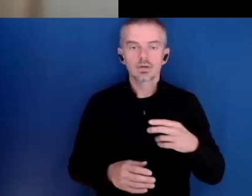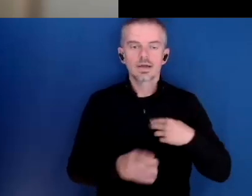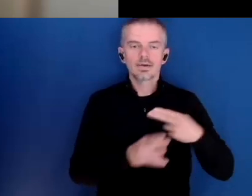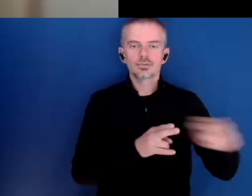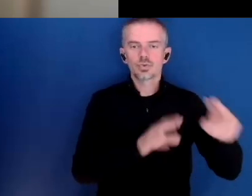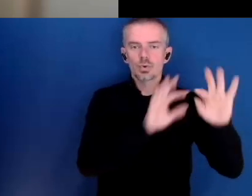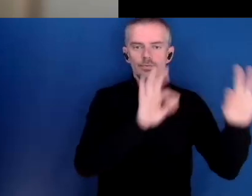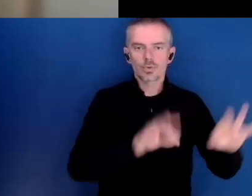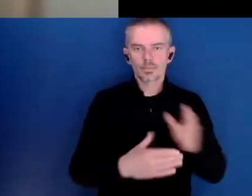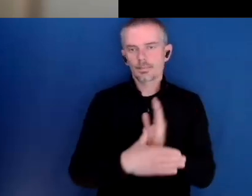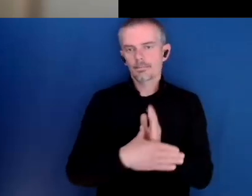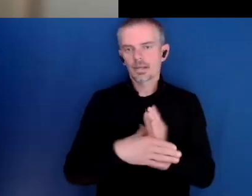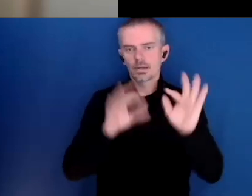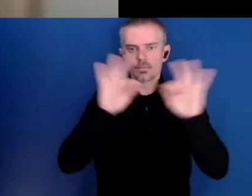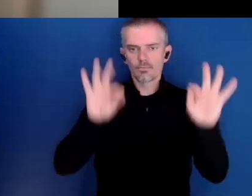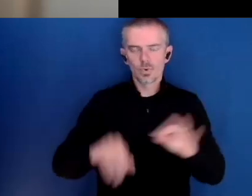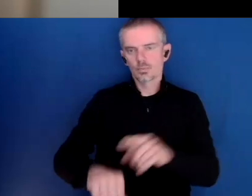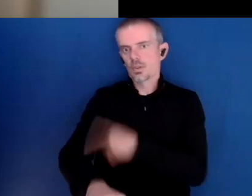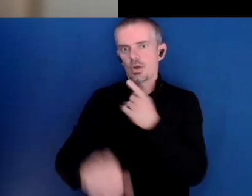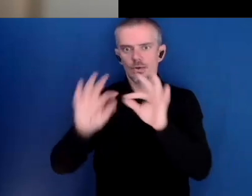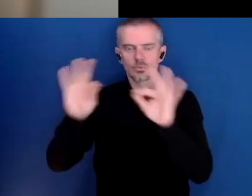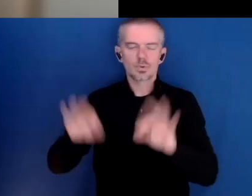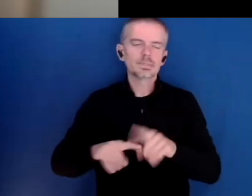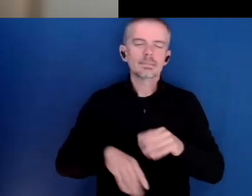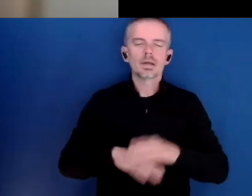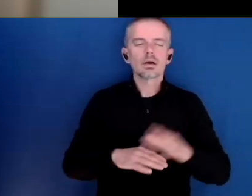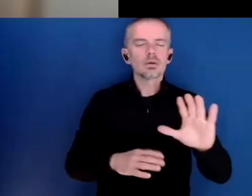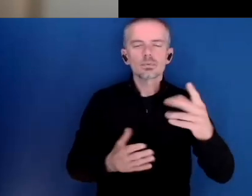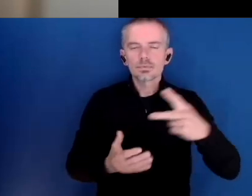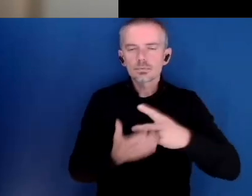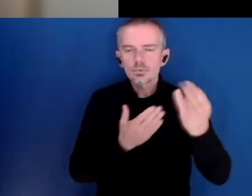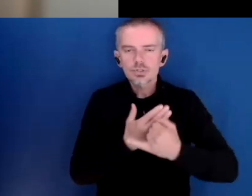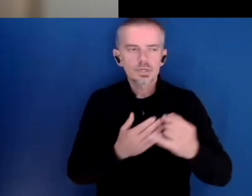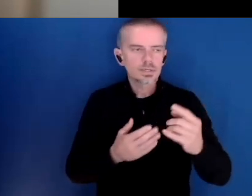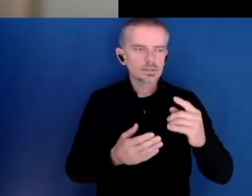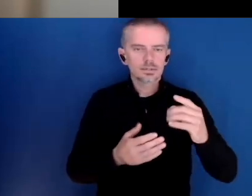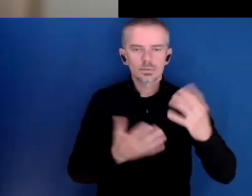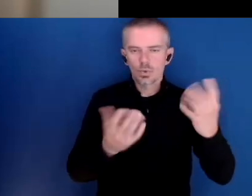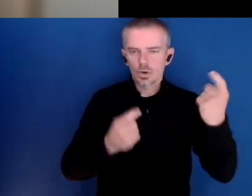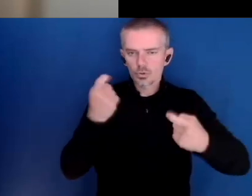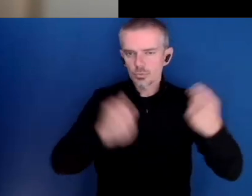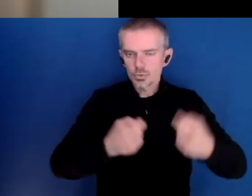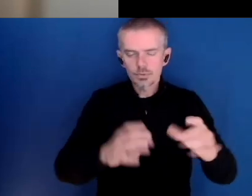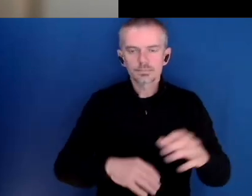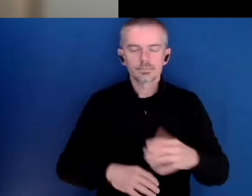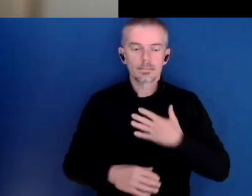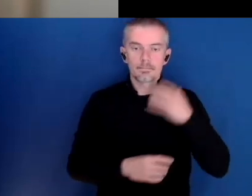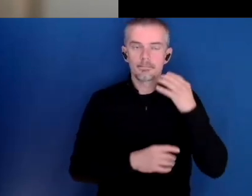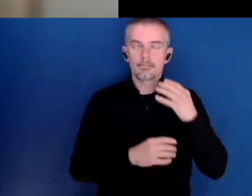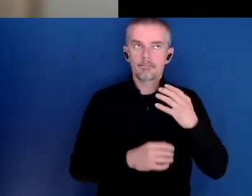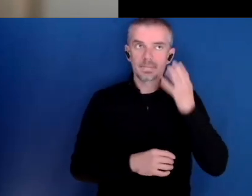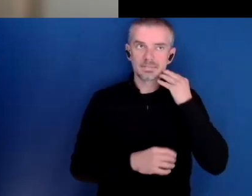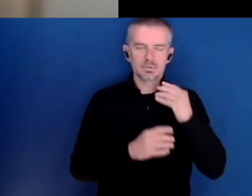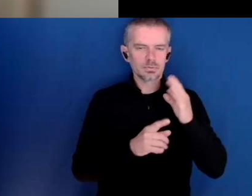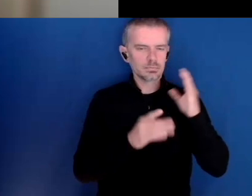medium form, long form, depending on what the project and the contributions coming in are. Most of my experiences with the short form, there's